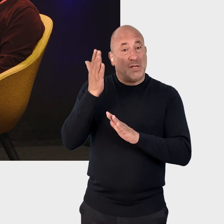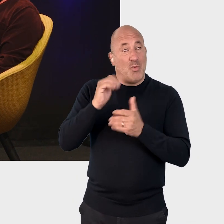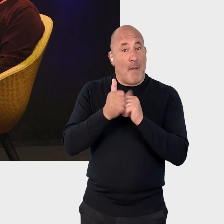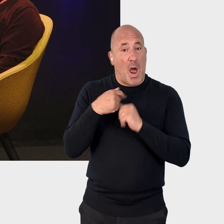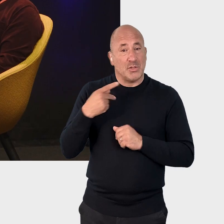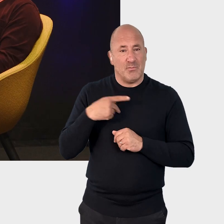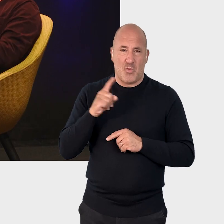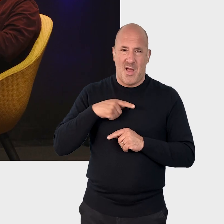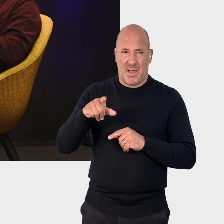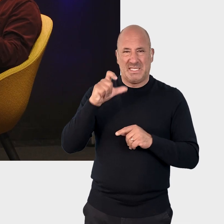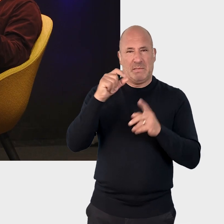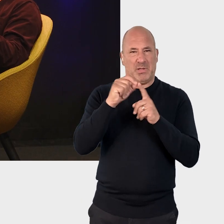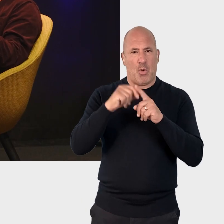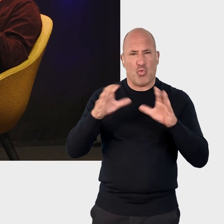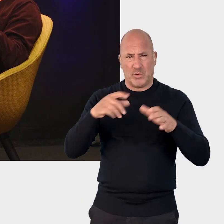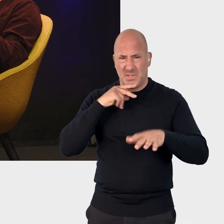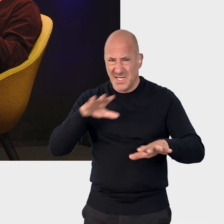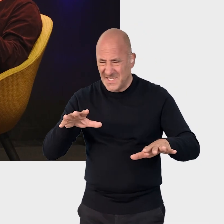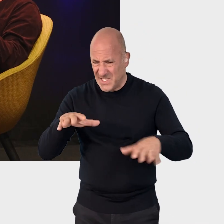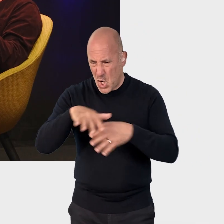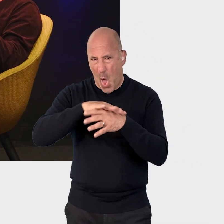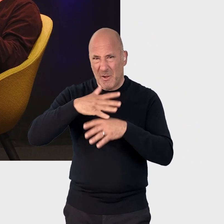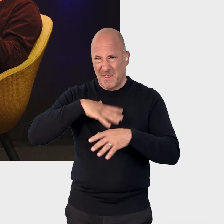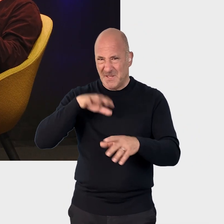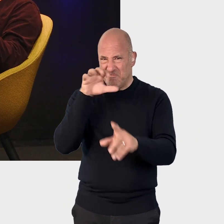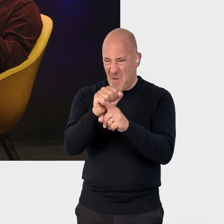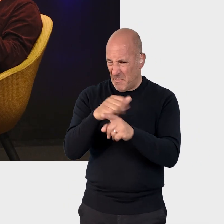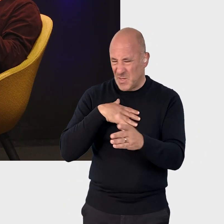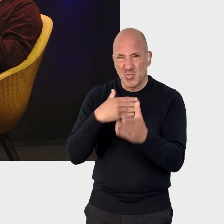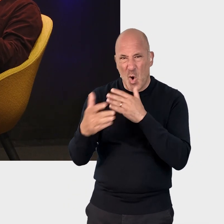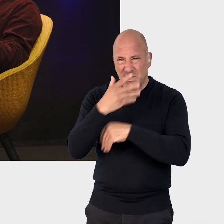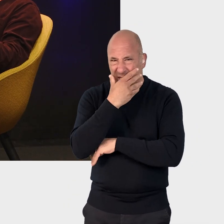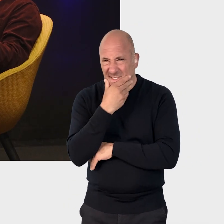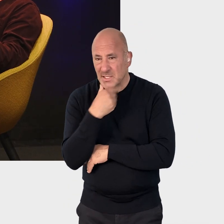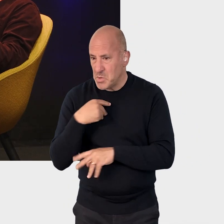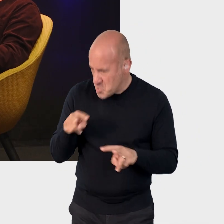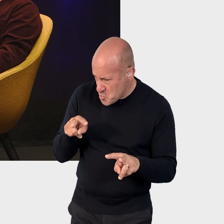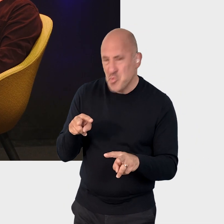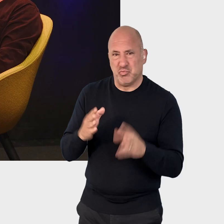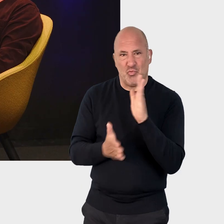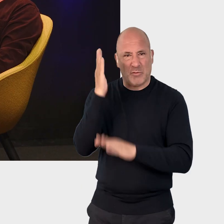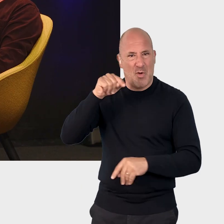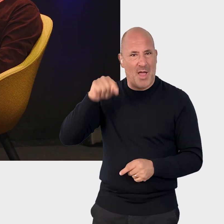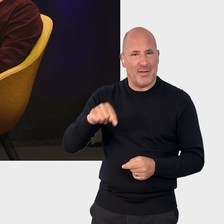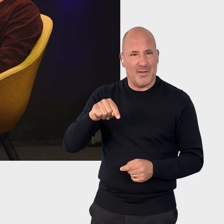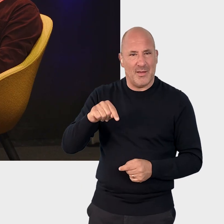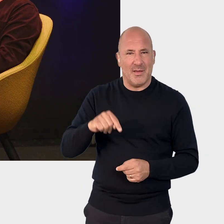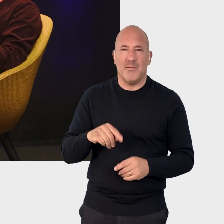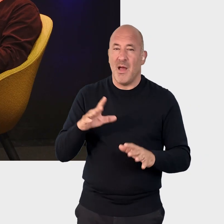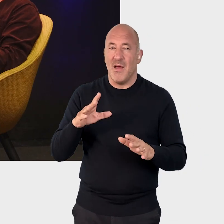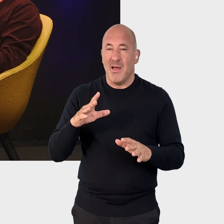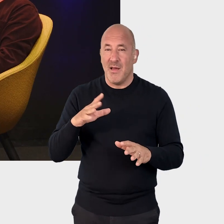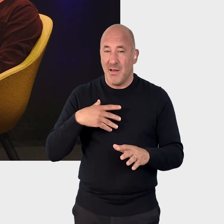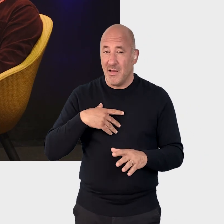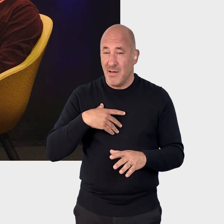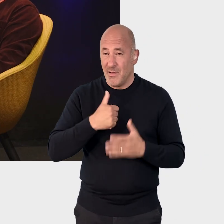almost immediate because the consortium of the CPP had really identified that local need as they saw it to be addressed. So we sort of acted